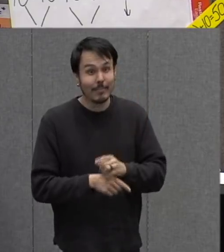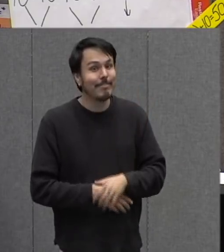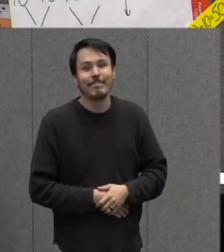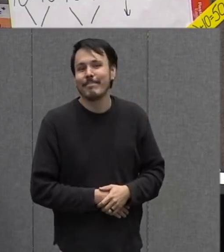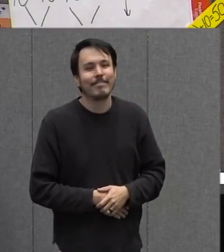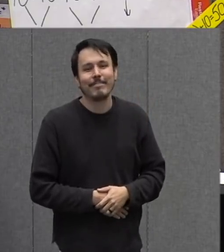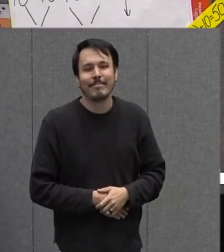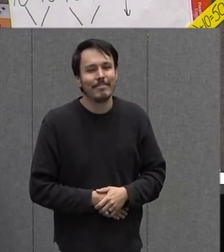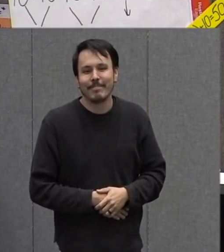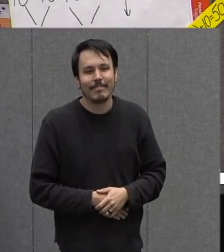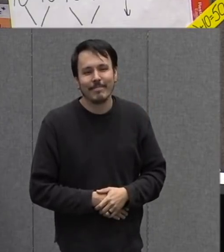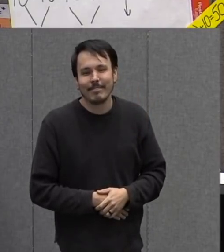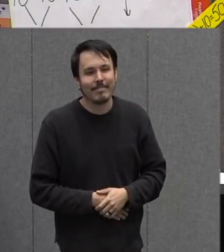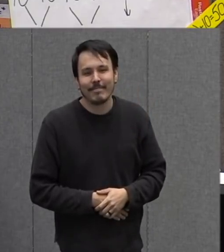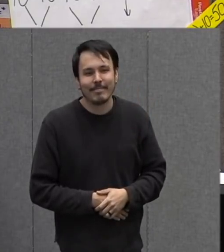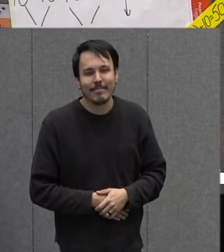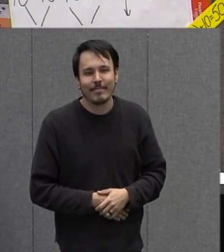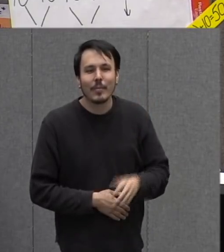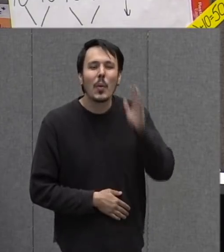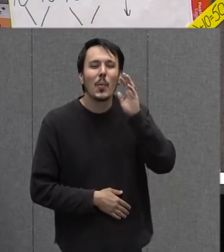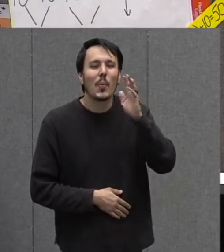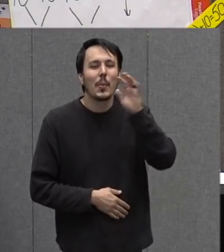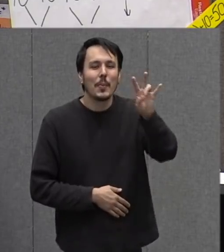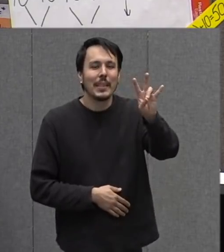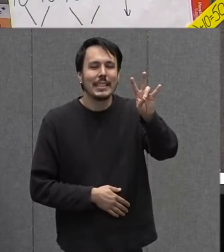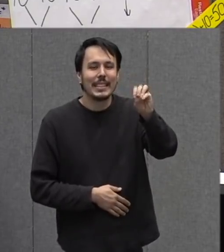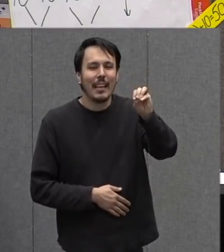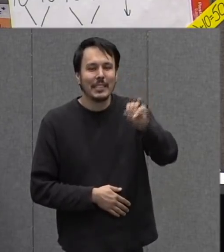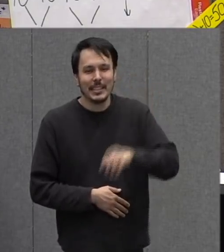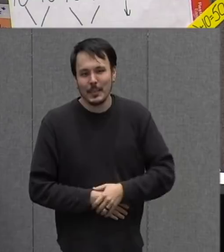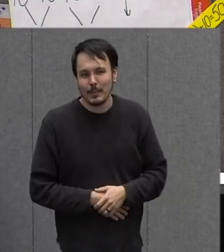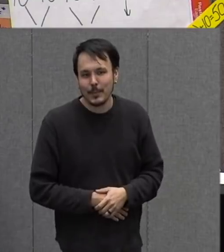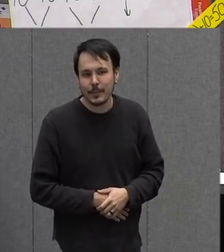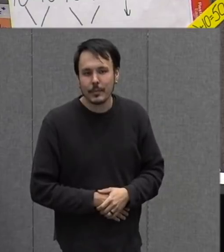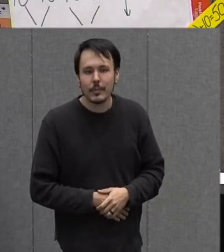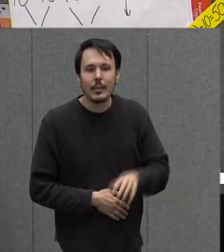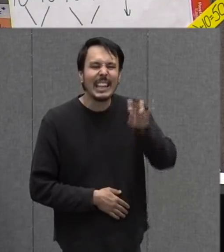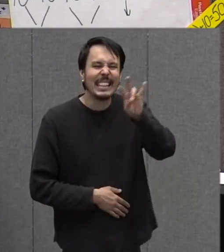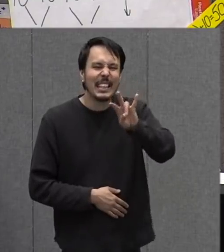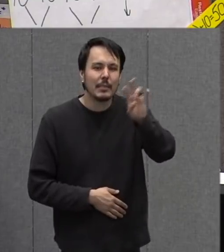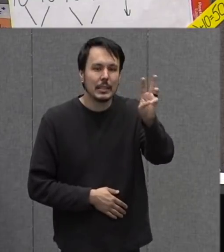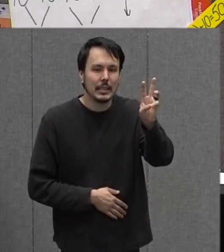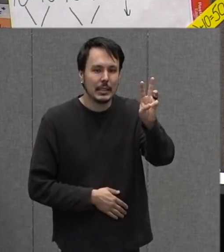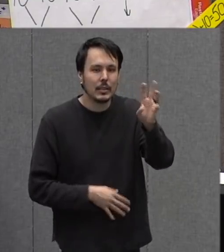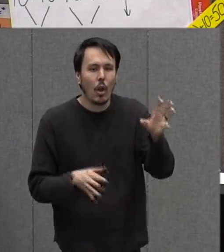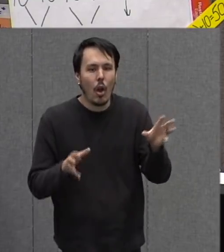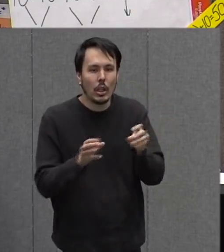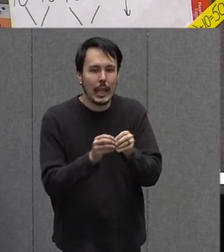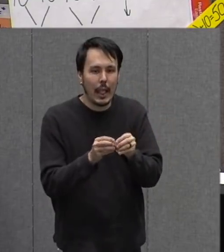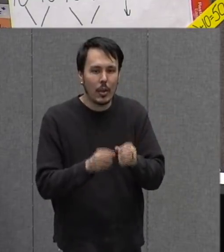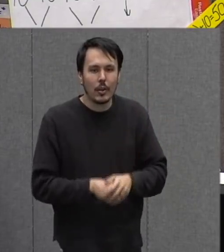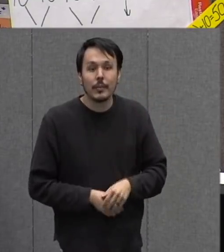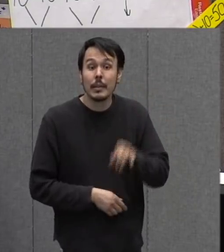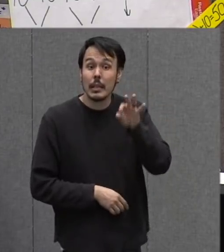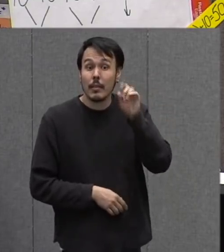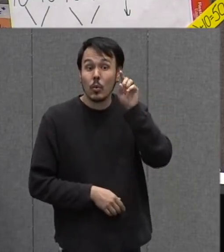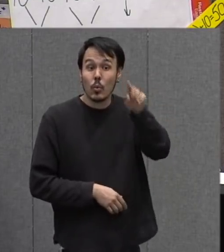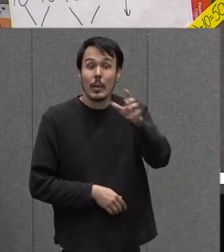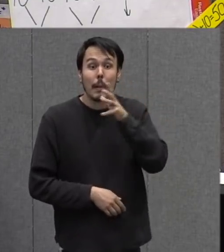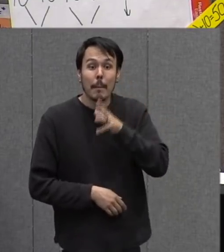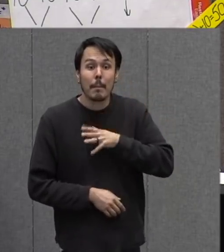What is it? It's 70. So we have 76. If we went to Mrs.